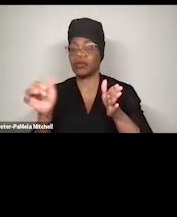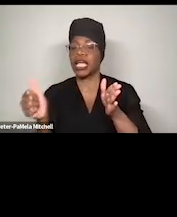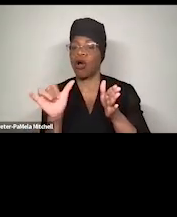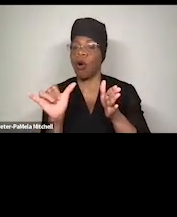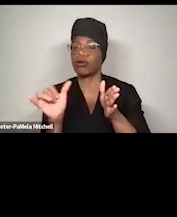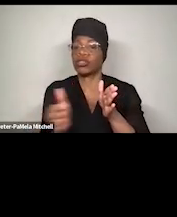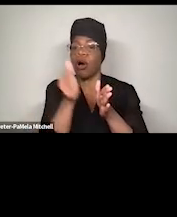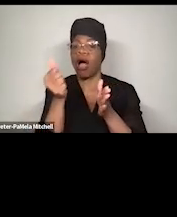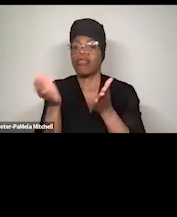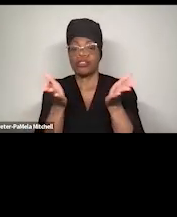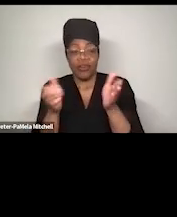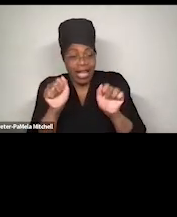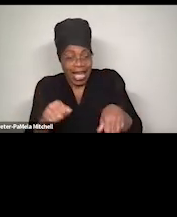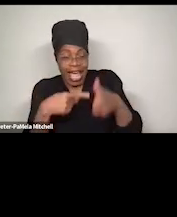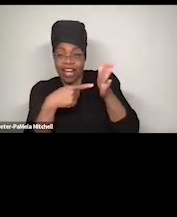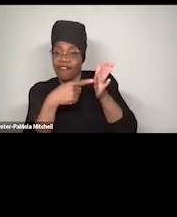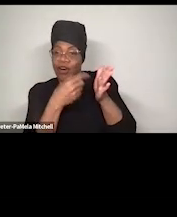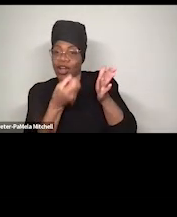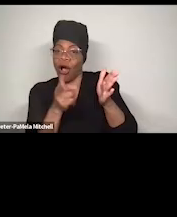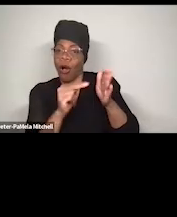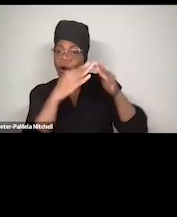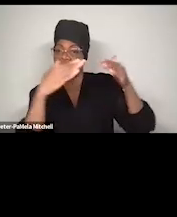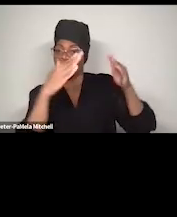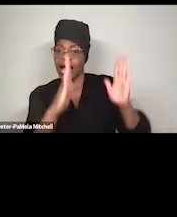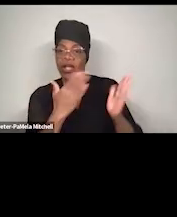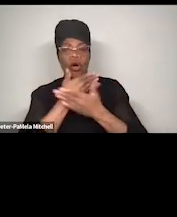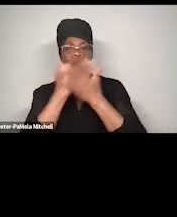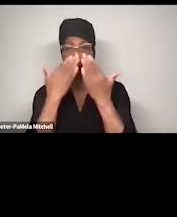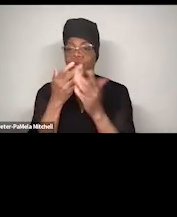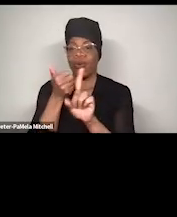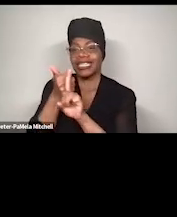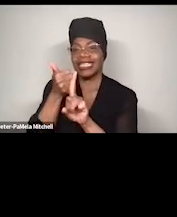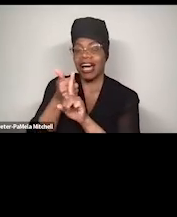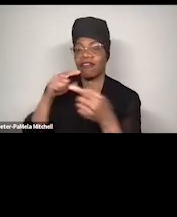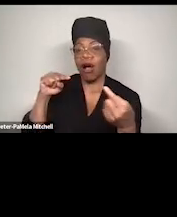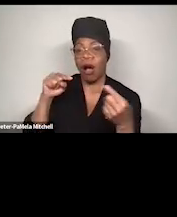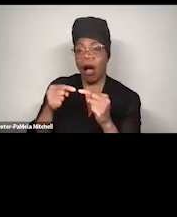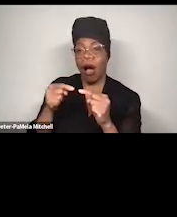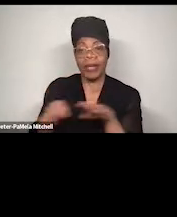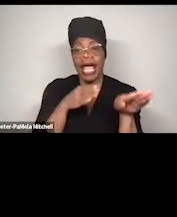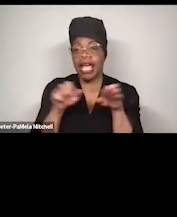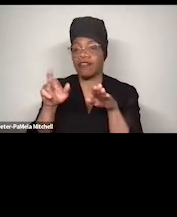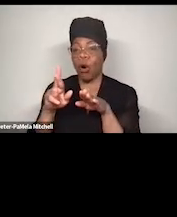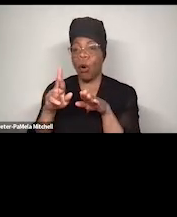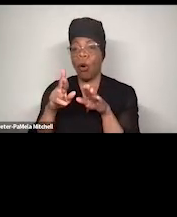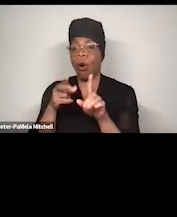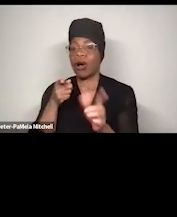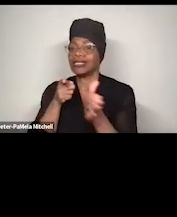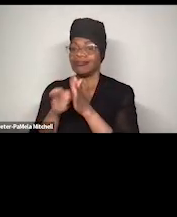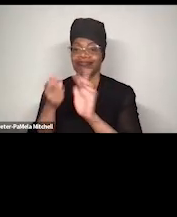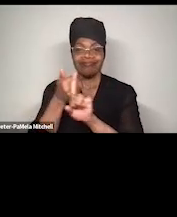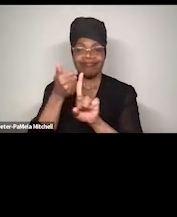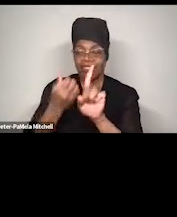own housing. She hasn't had any self-harm behavior or suicide attempts in many